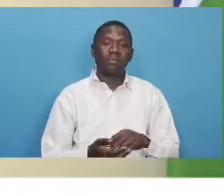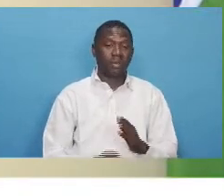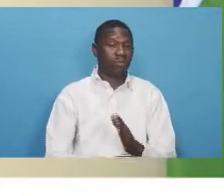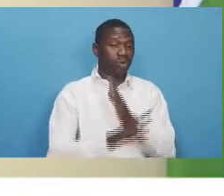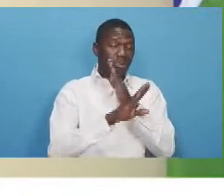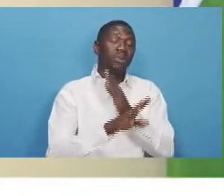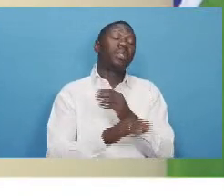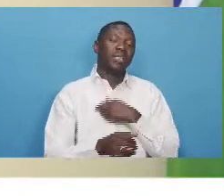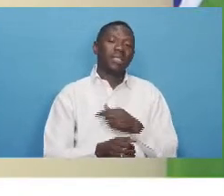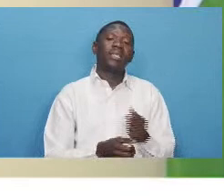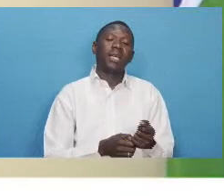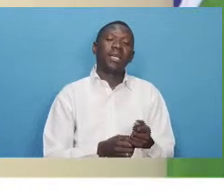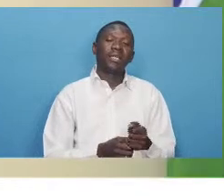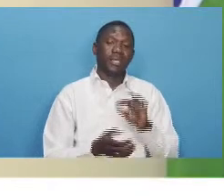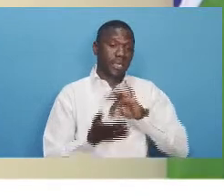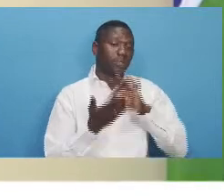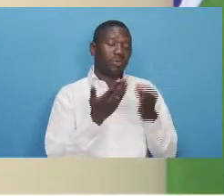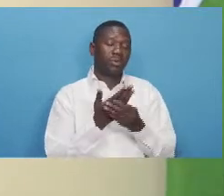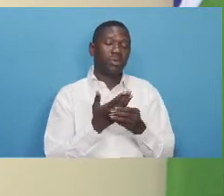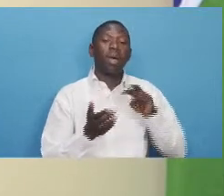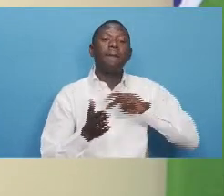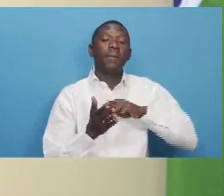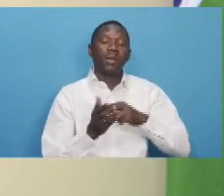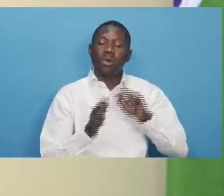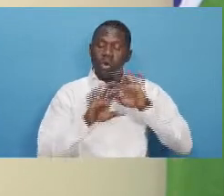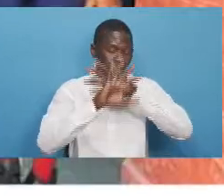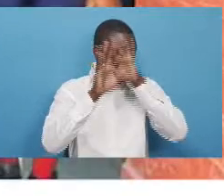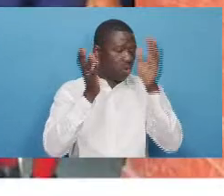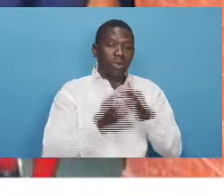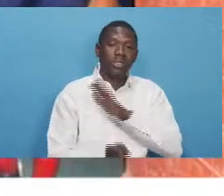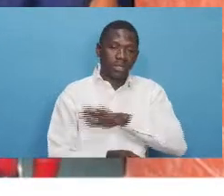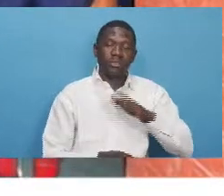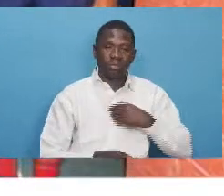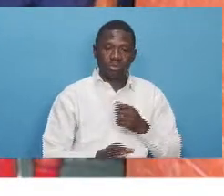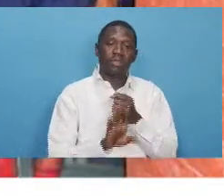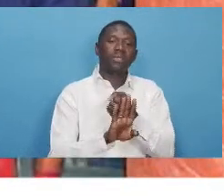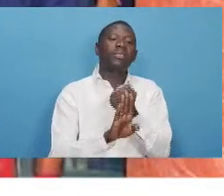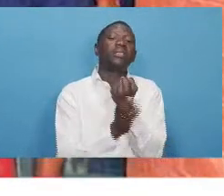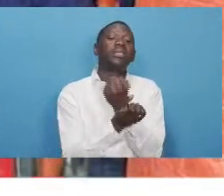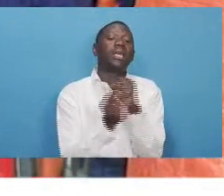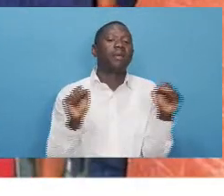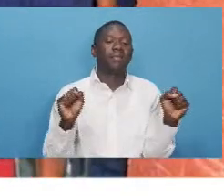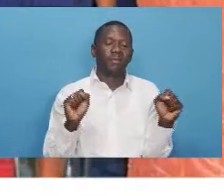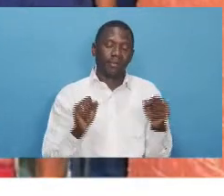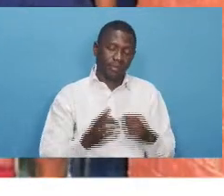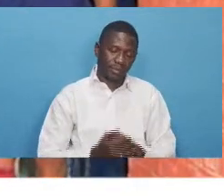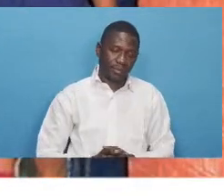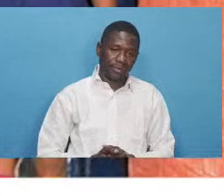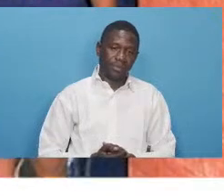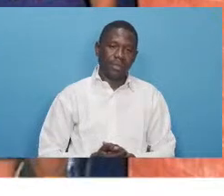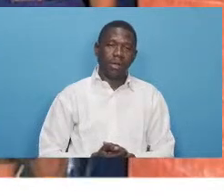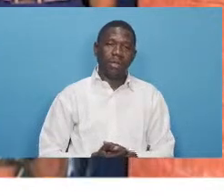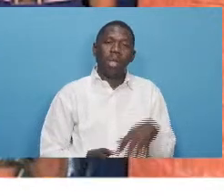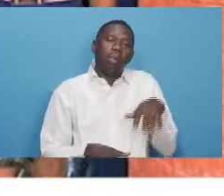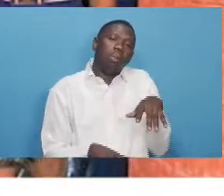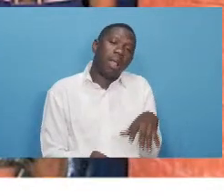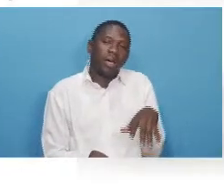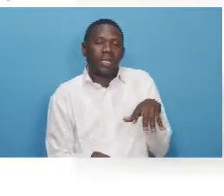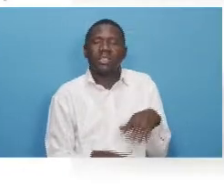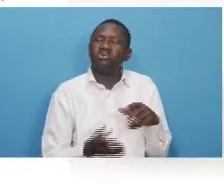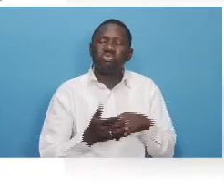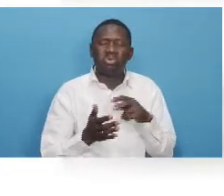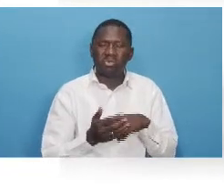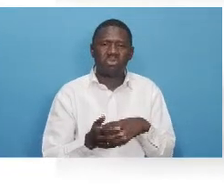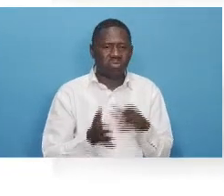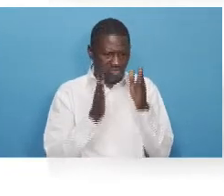that all our children will be safe from all polio threats. Paralysis is the most severe symptom associated with polio and